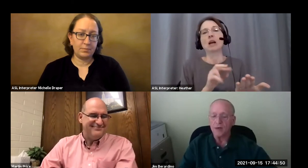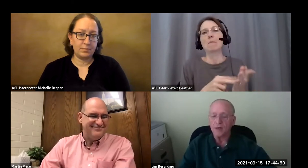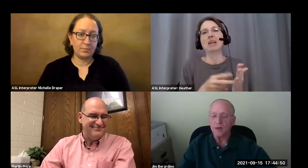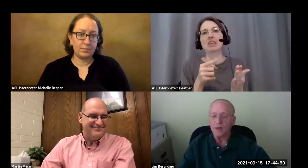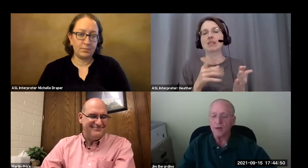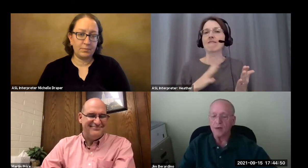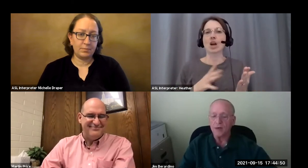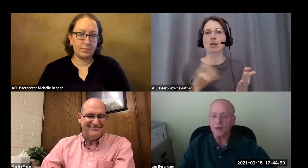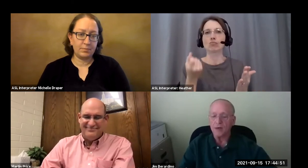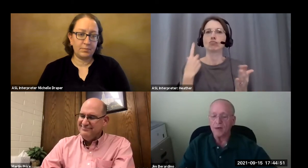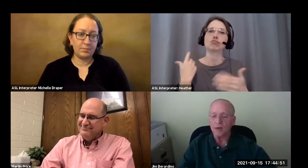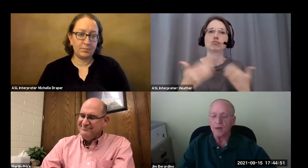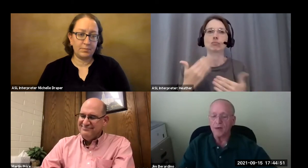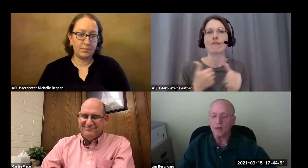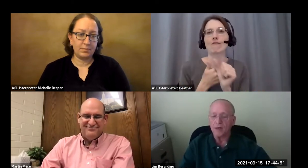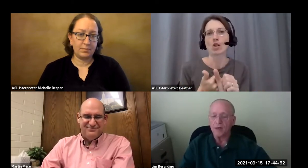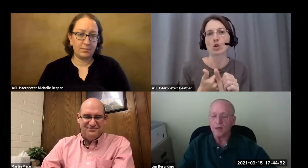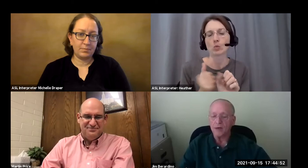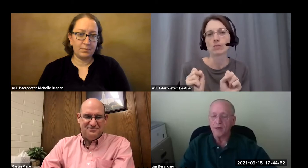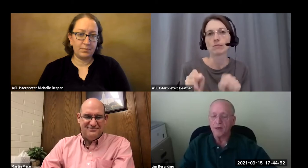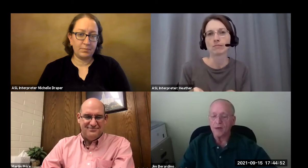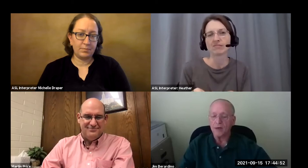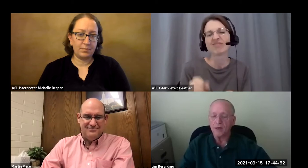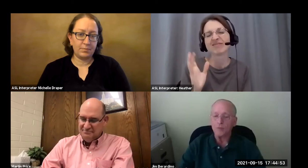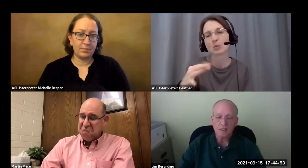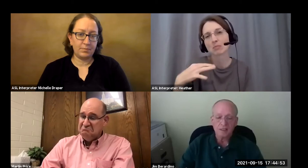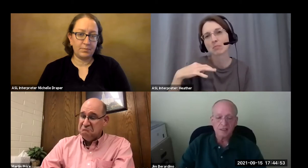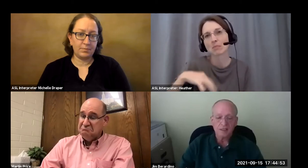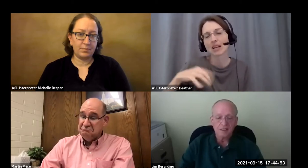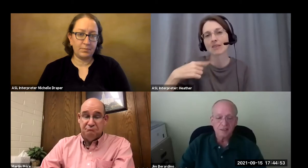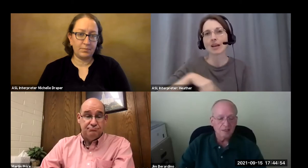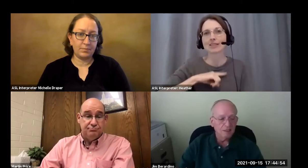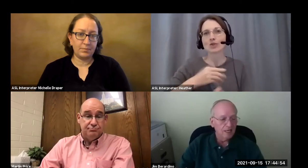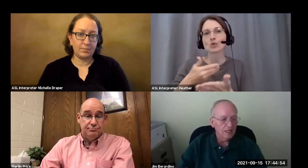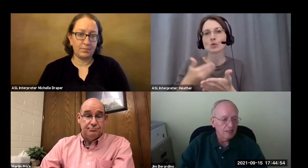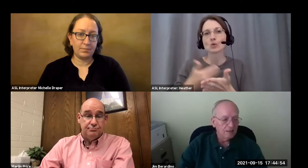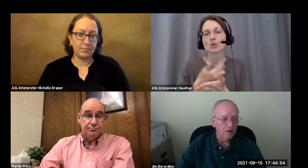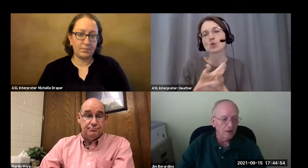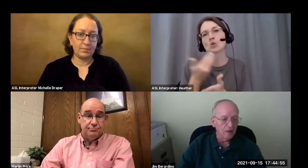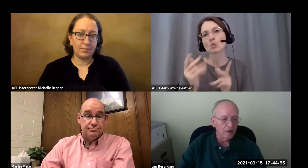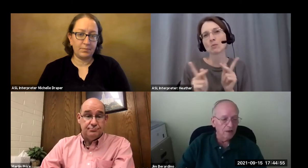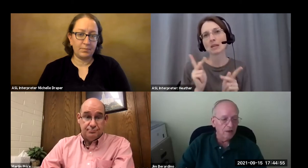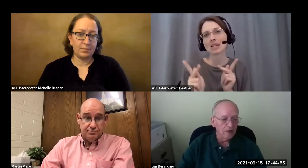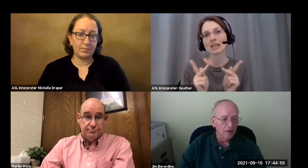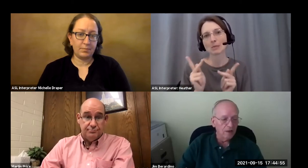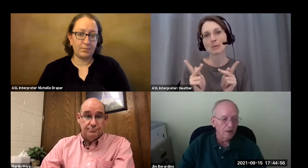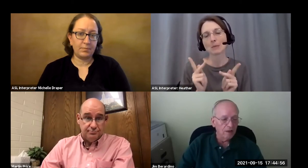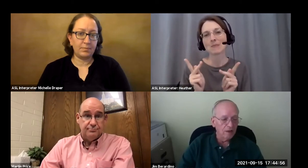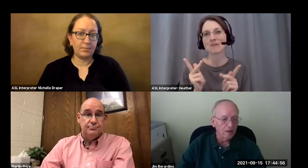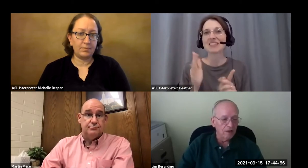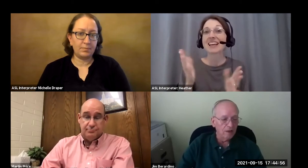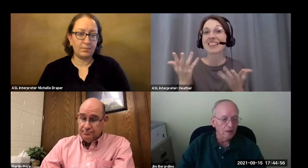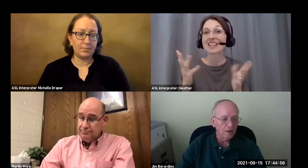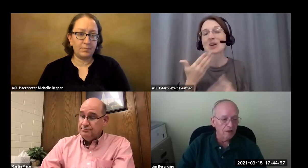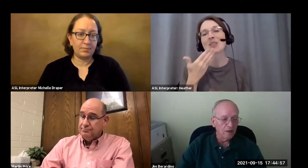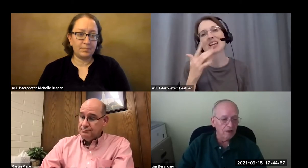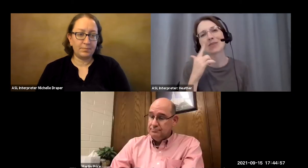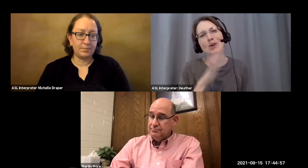So that would be helpful for us news. And that's all I say. Thank you for what you